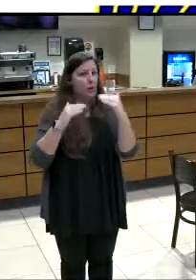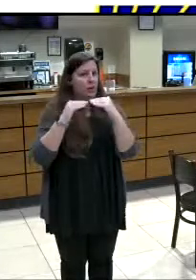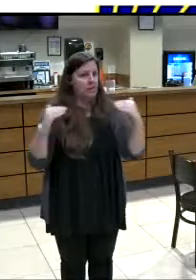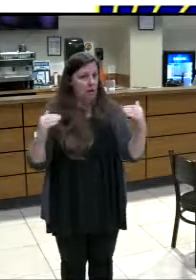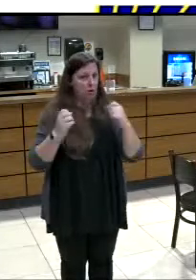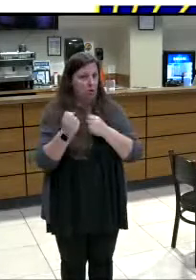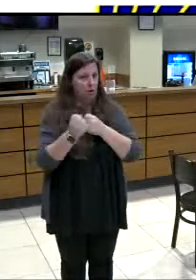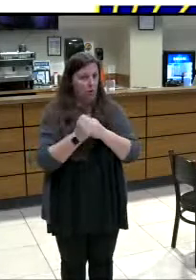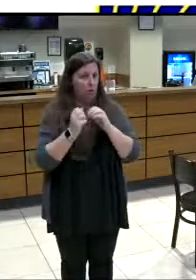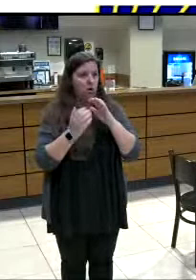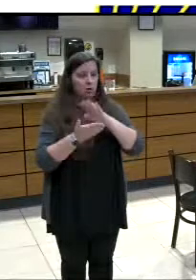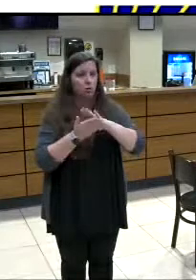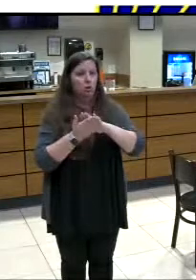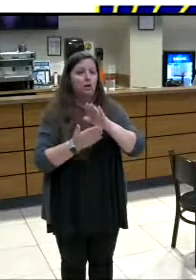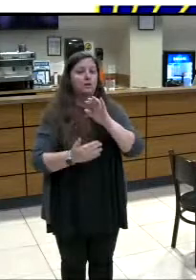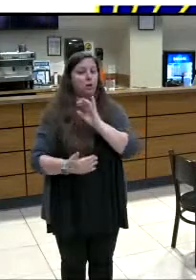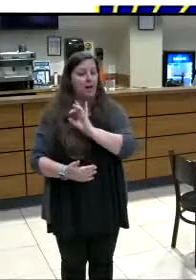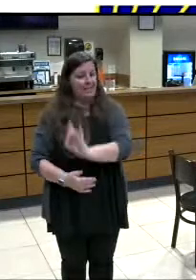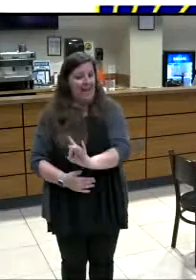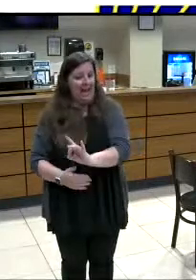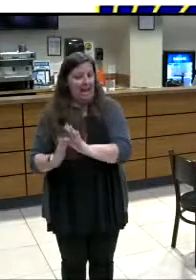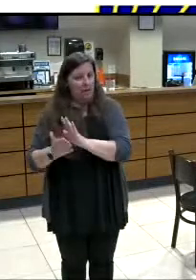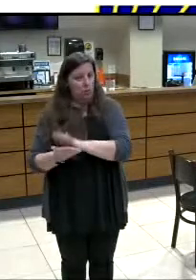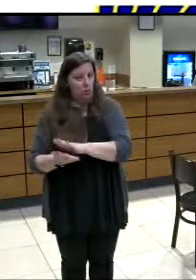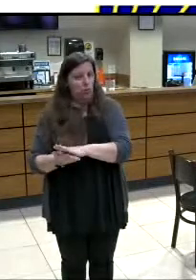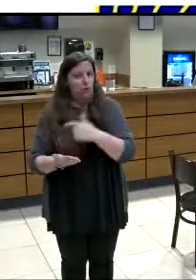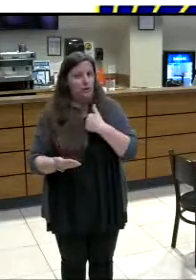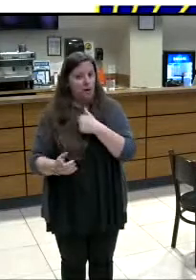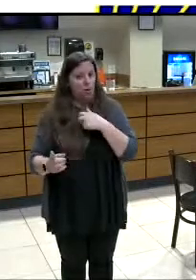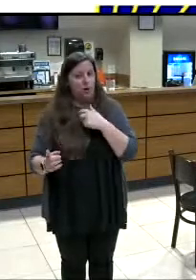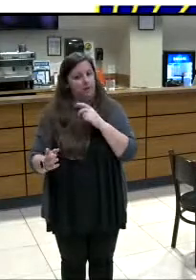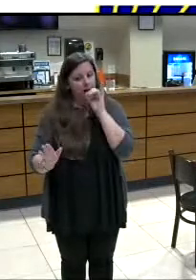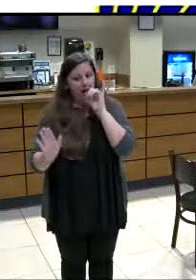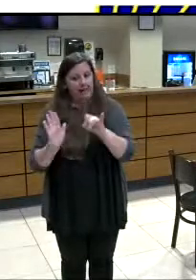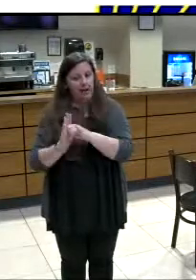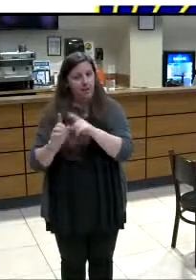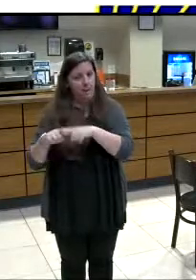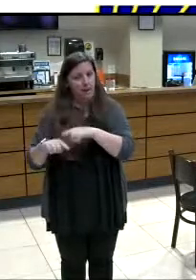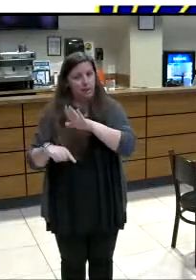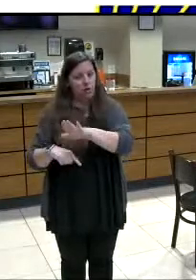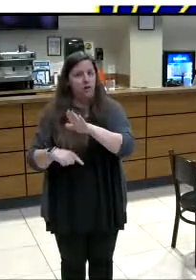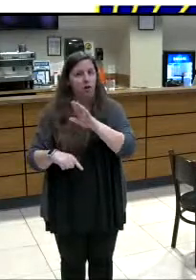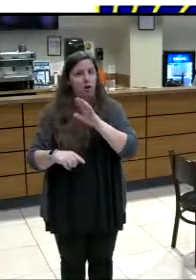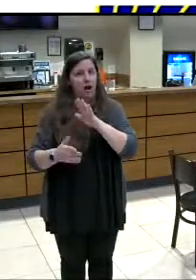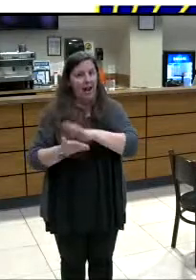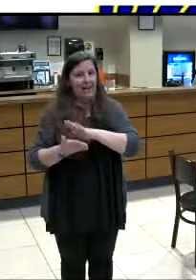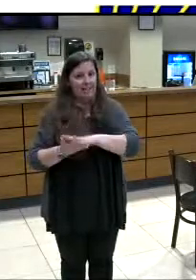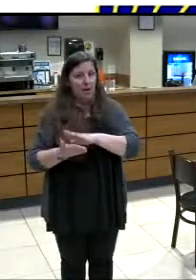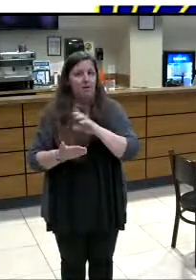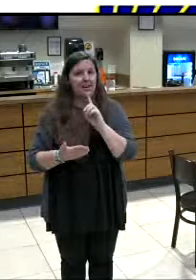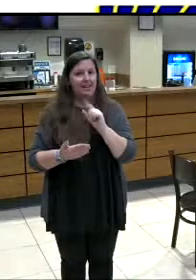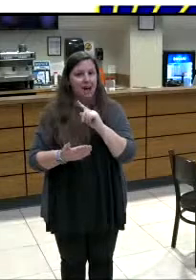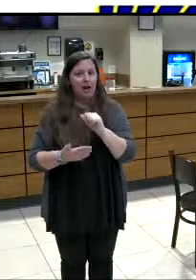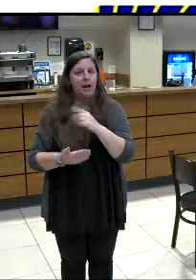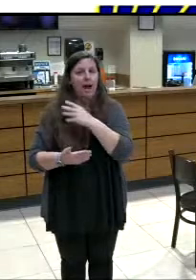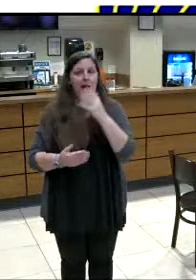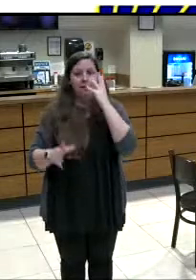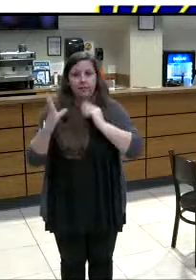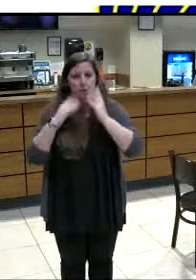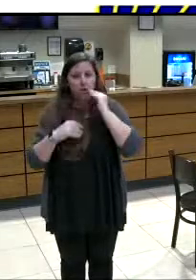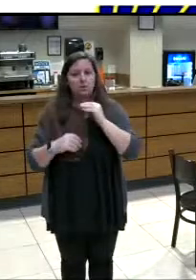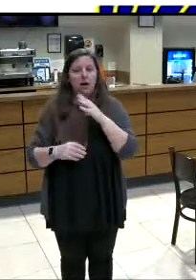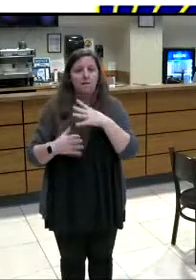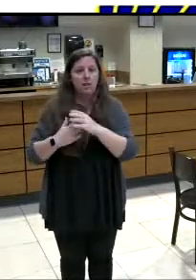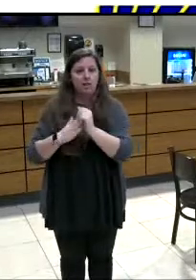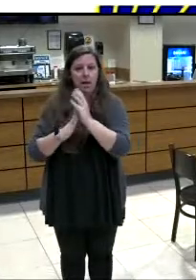So we've identified those schools based on their academic data and the experience of their leaders in the building. We've already met with them